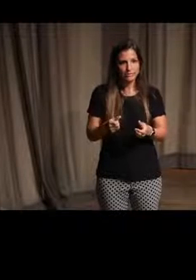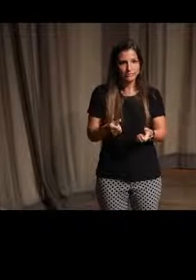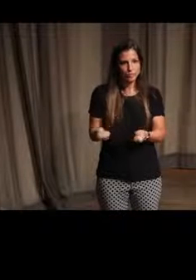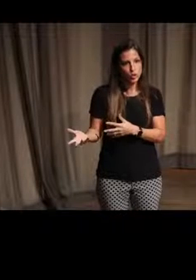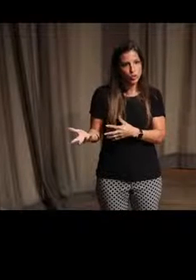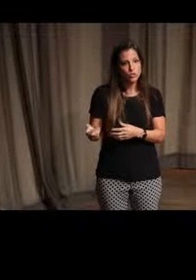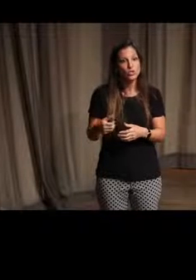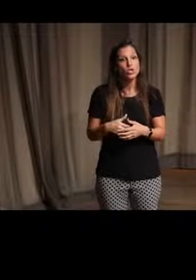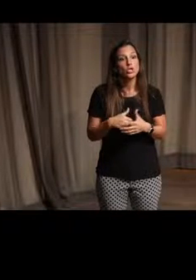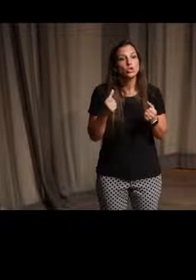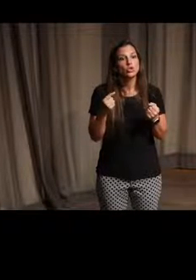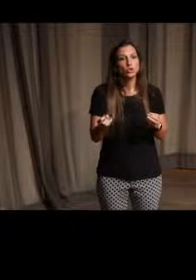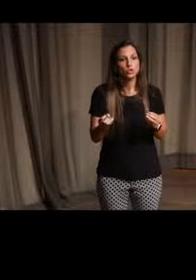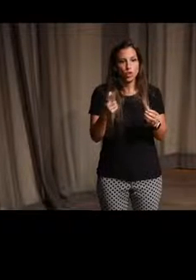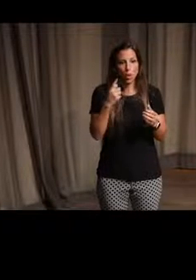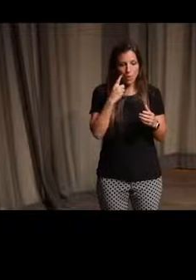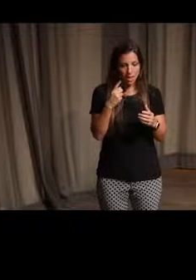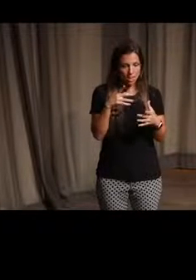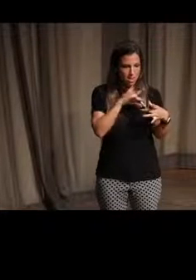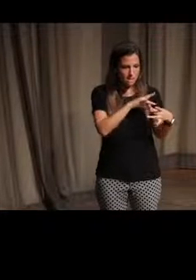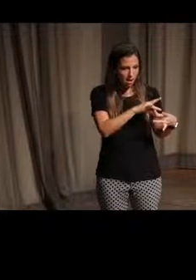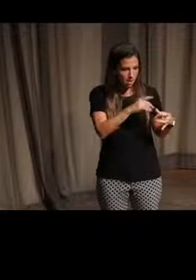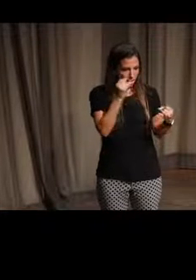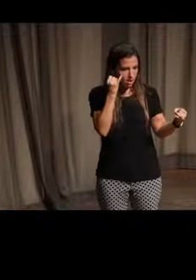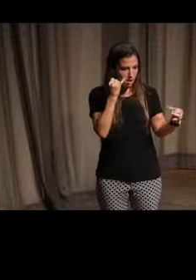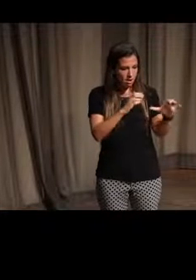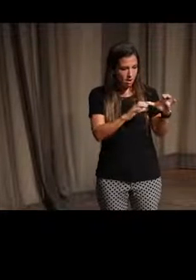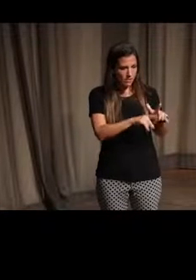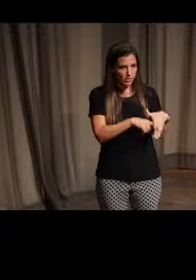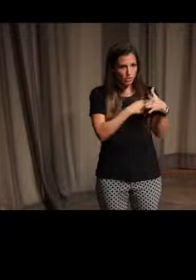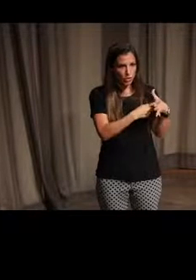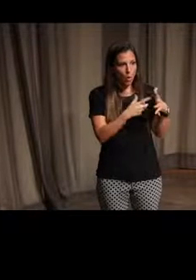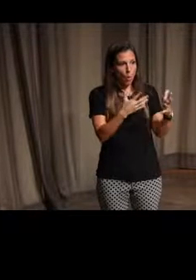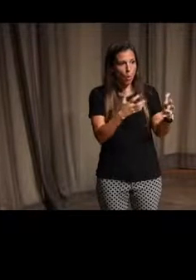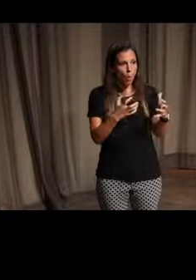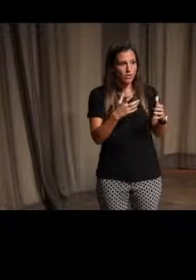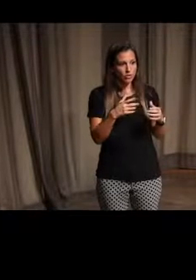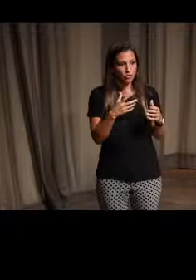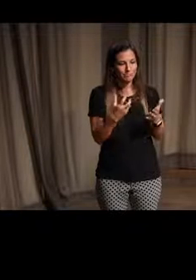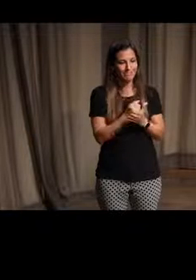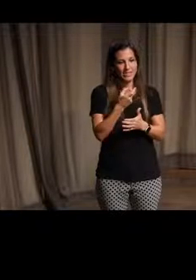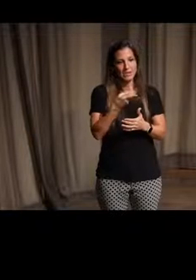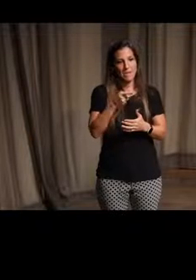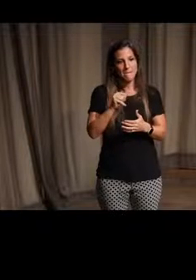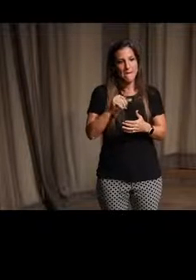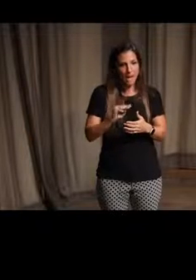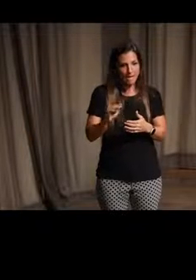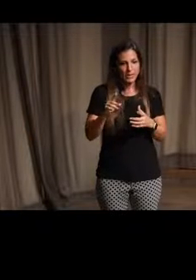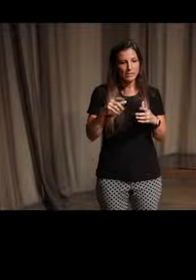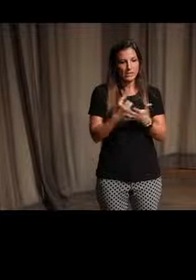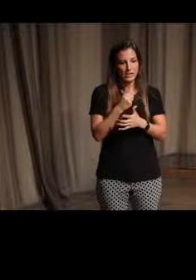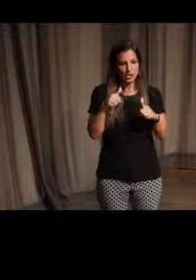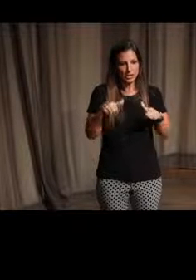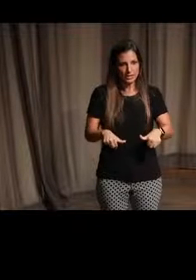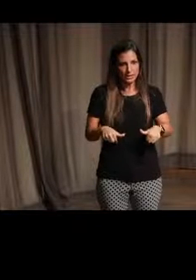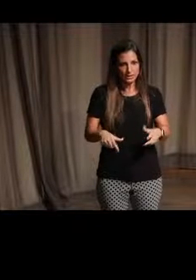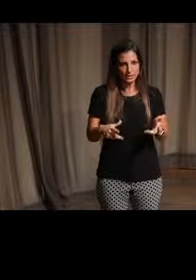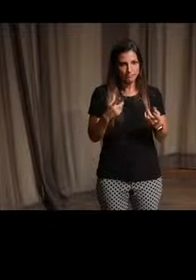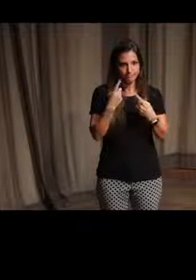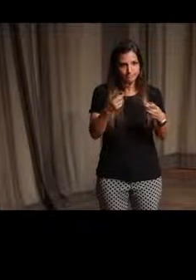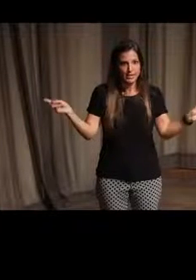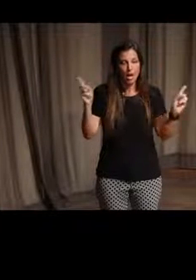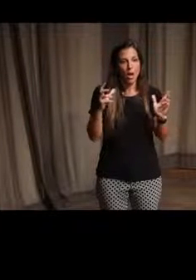we bonded over the idea of having this conversation. And we wanted to use PAMM and we wanted to use this platform as an opportunity